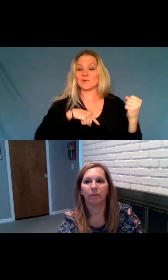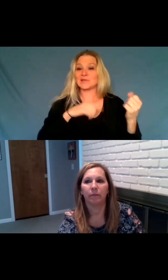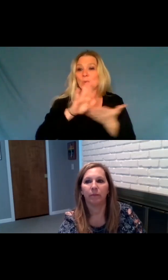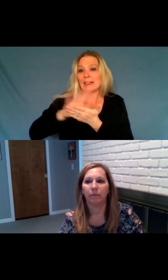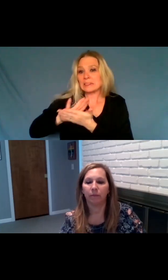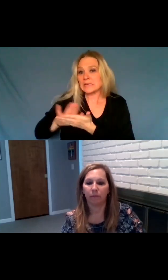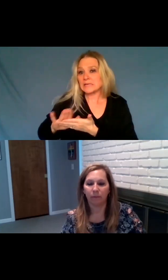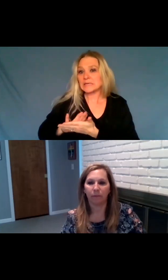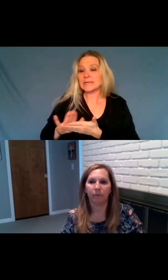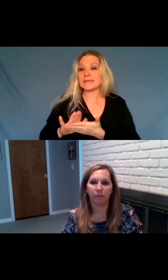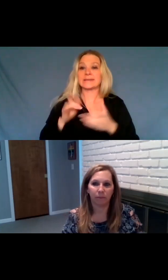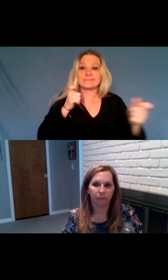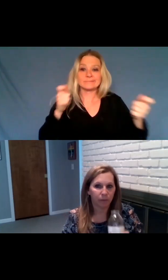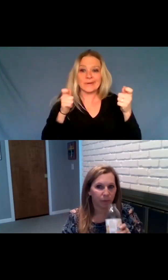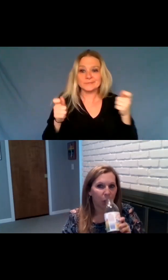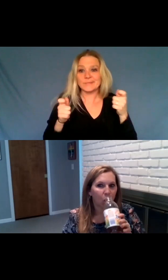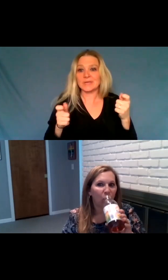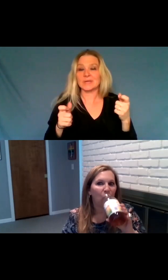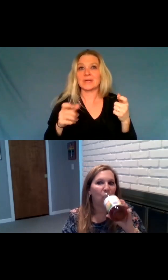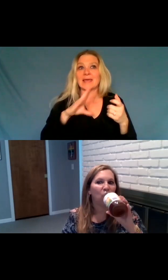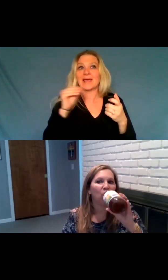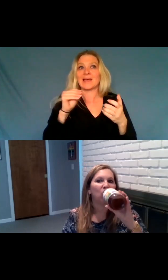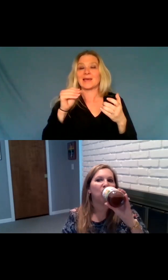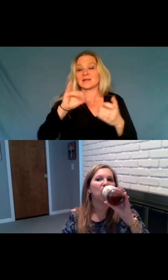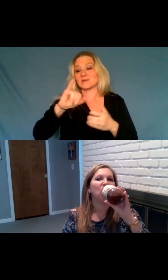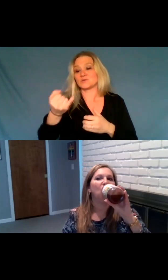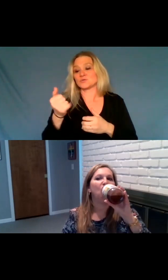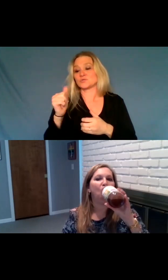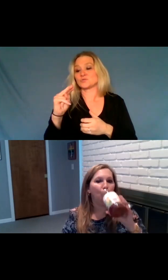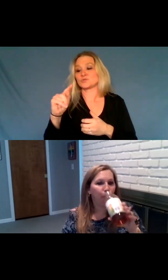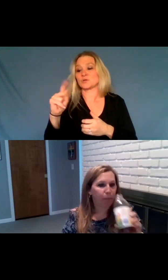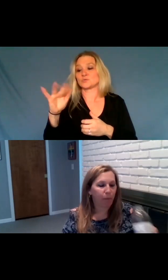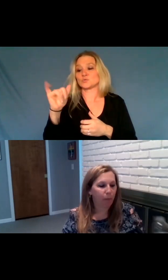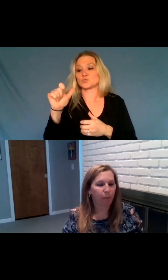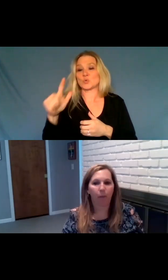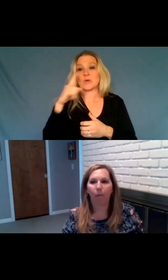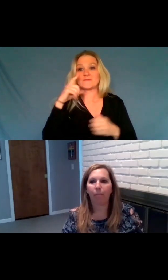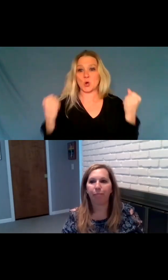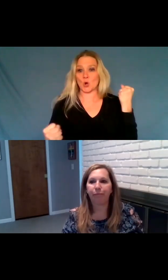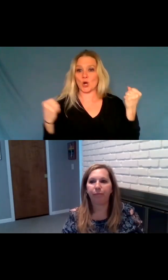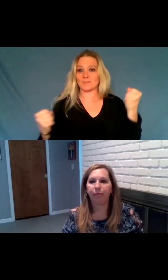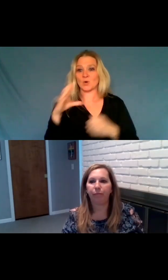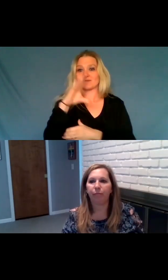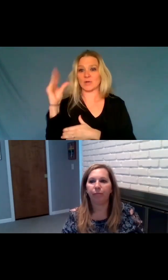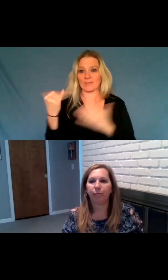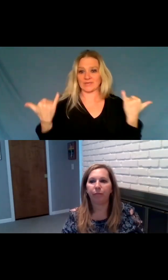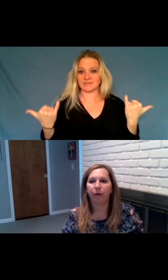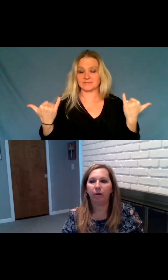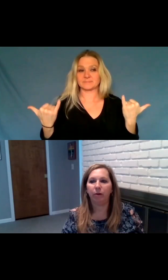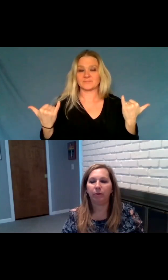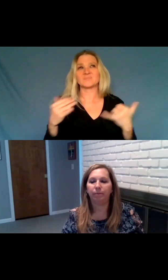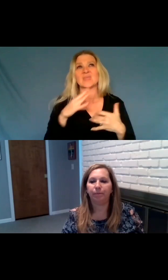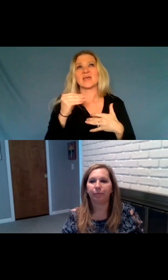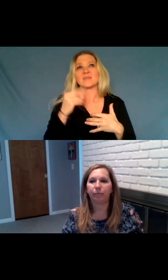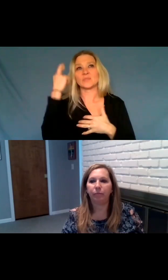waste management, and janitorial work for a lot of the automotive companies at this point in time. And why